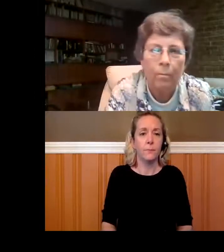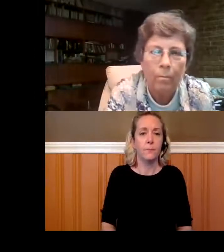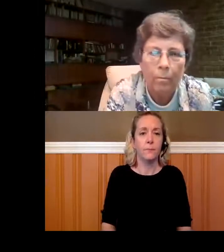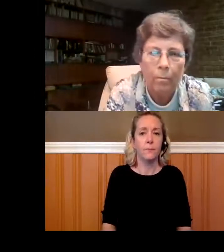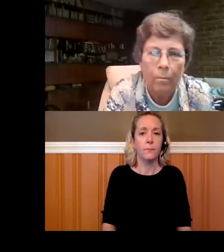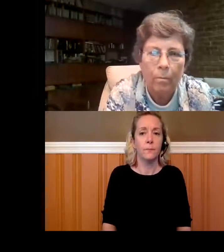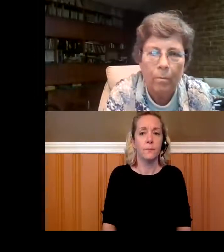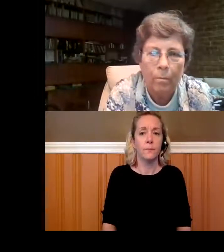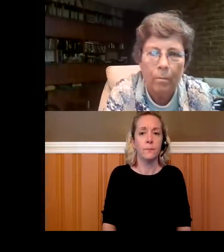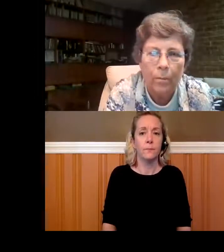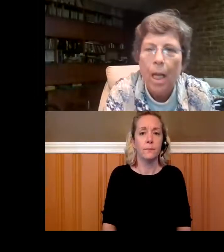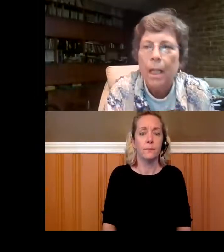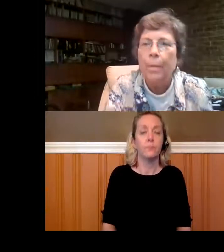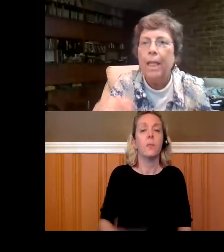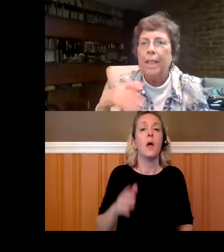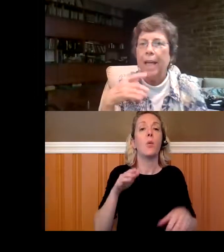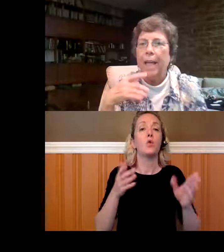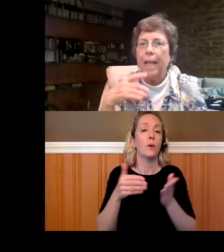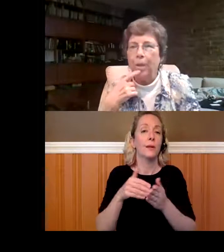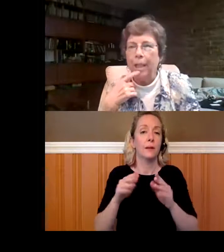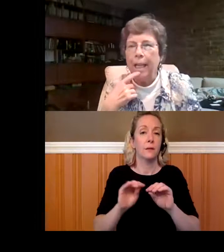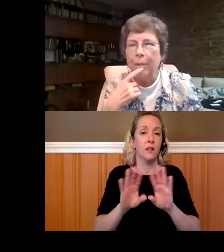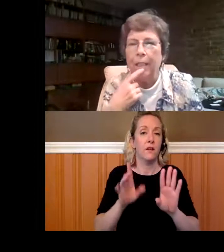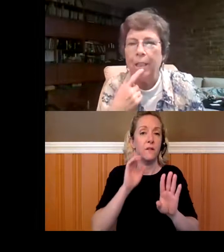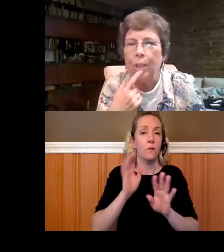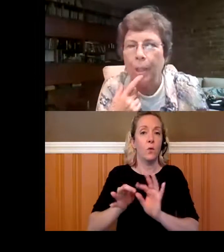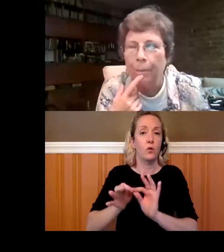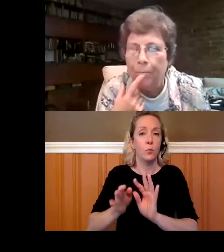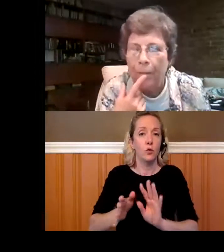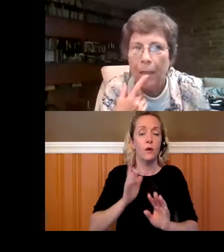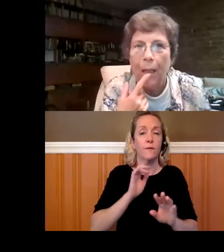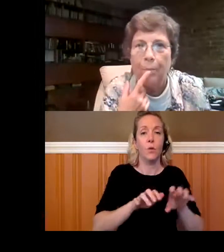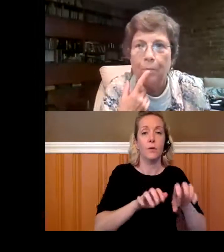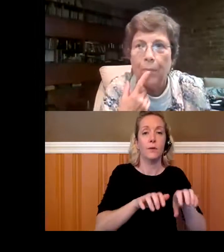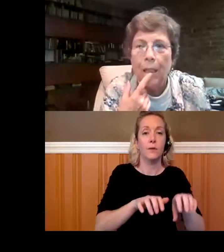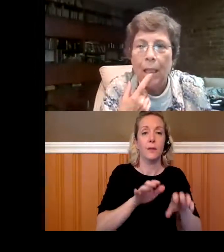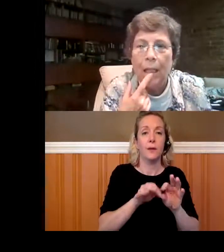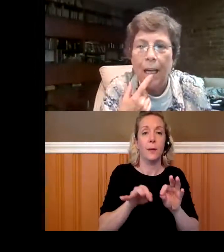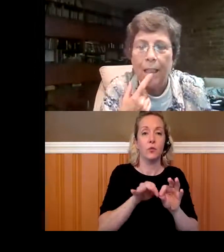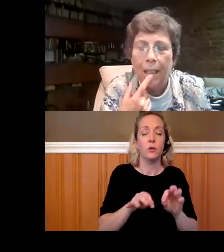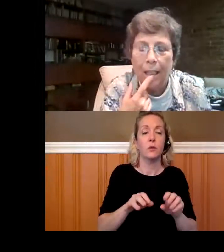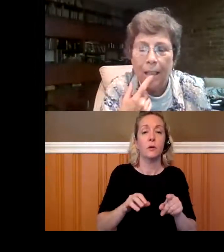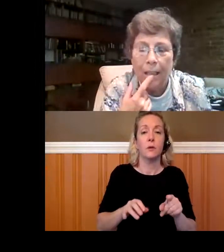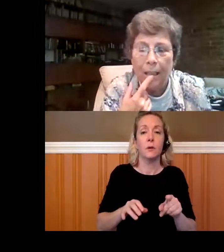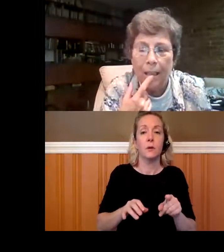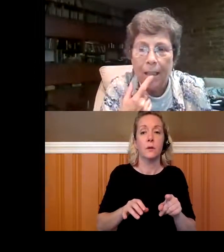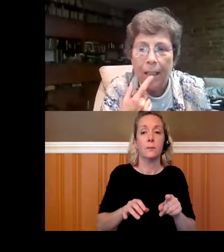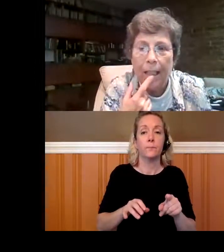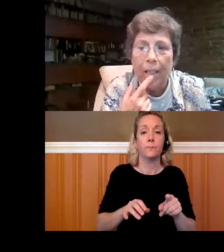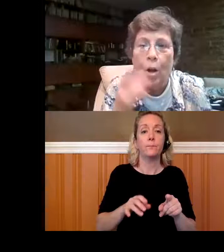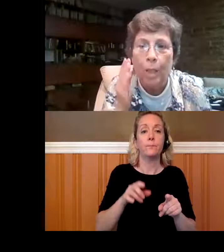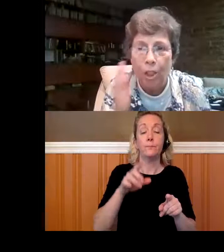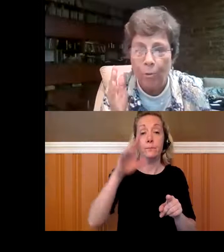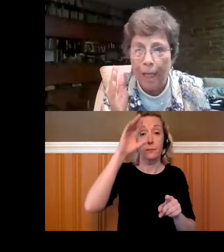Let me say for the captioning and interpreting that he knows that Radio Shack is somewhere